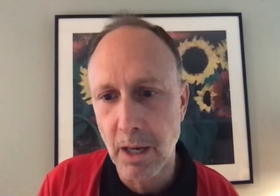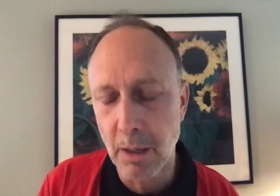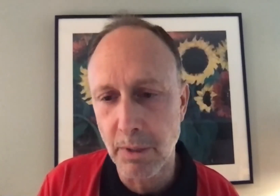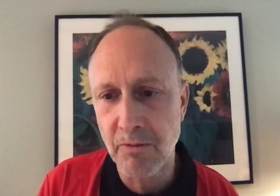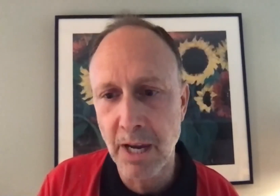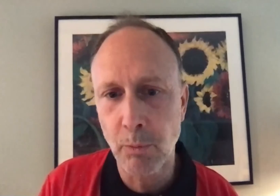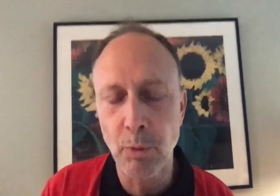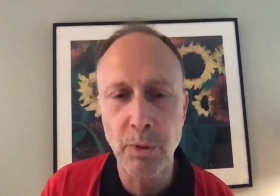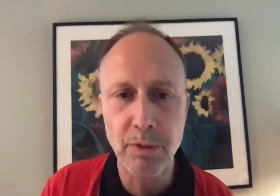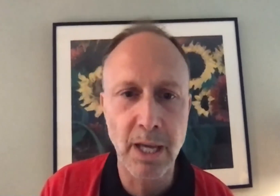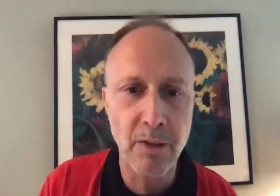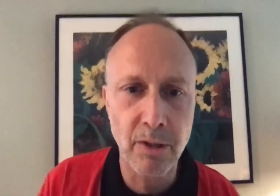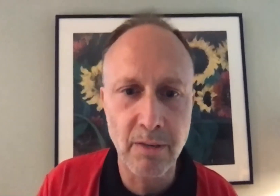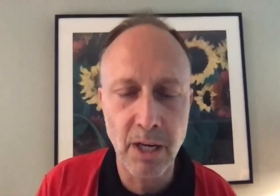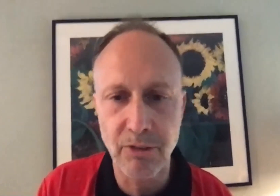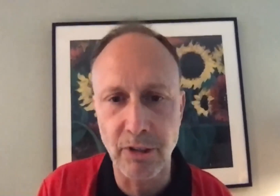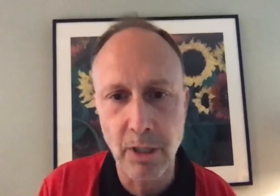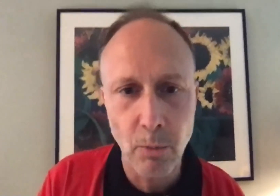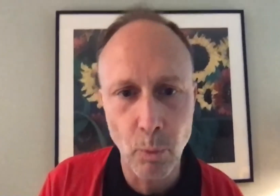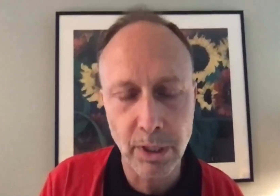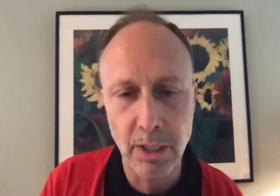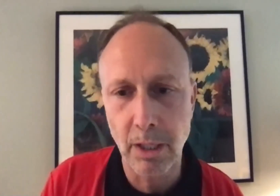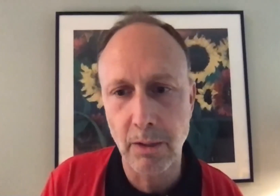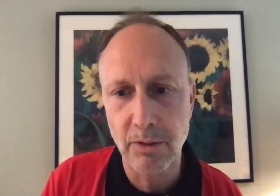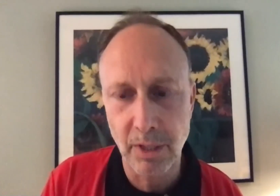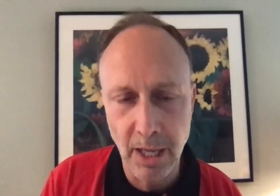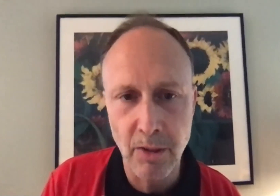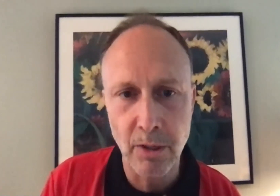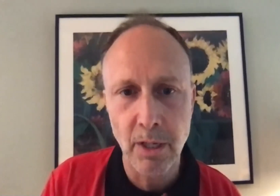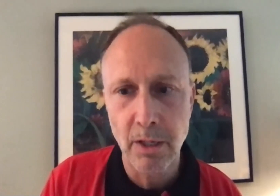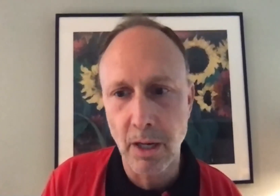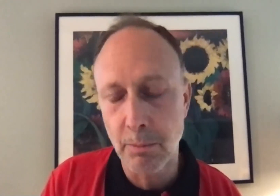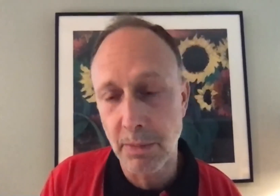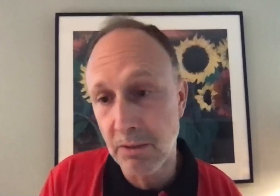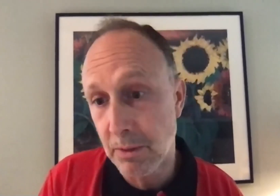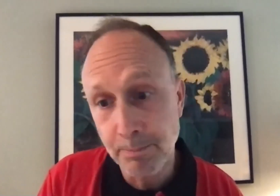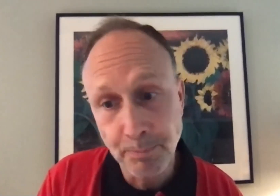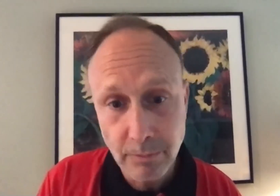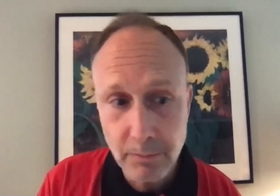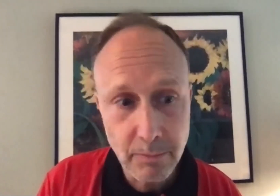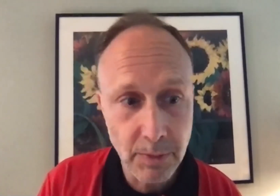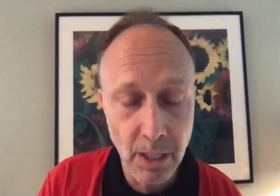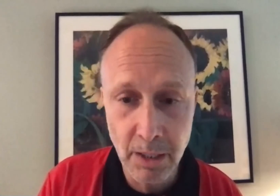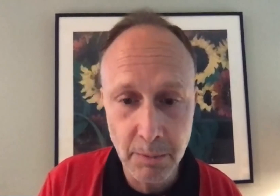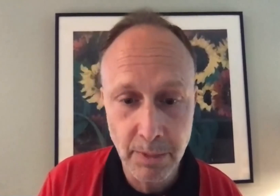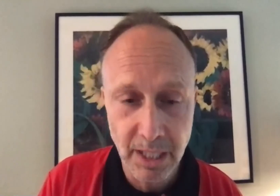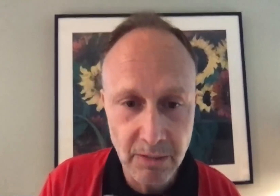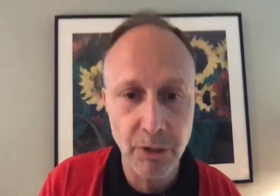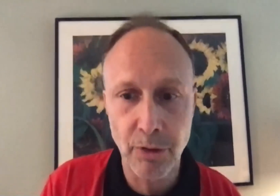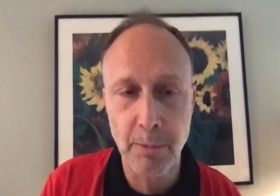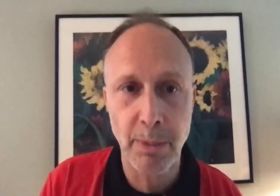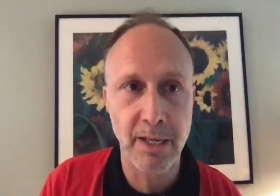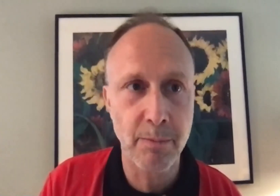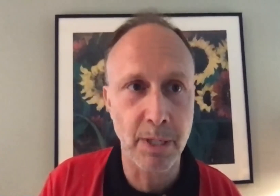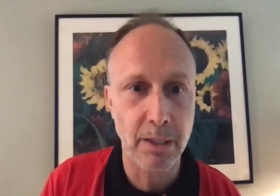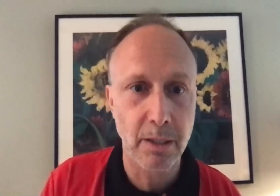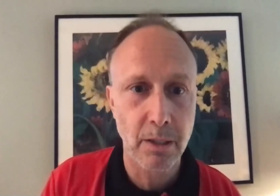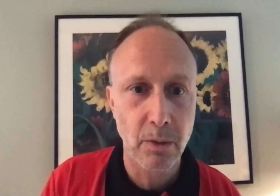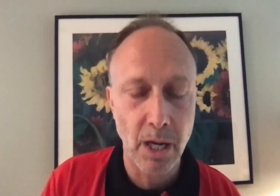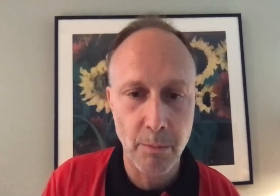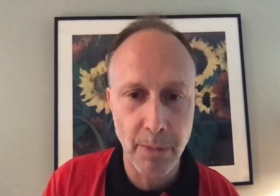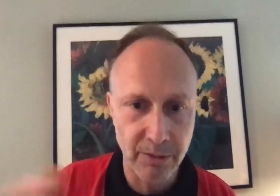enjoyed working with him. So we're very surprised and sad for his loss, and we wish you strength.